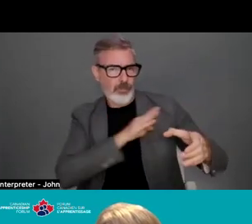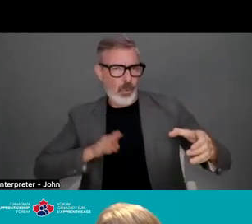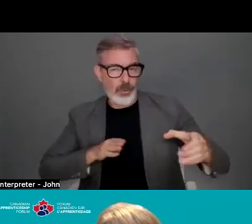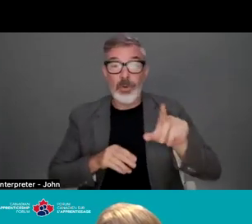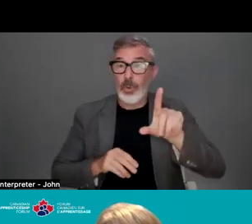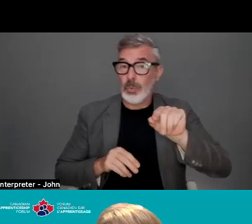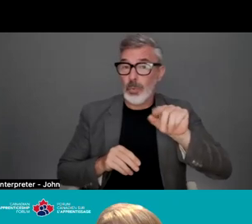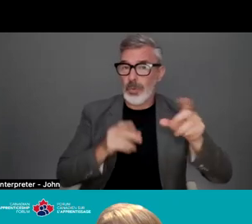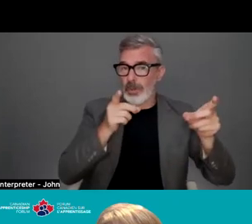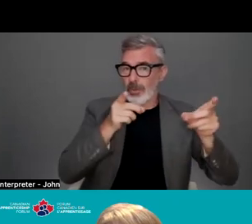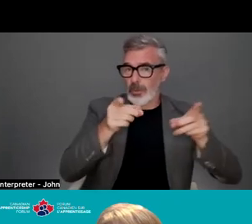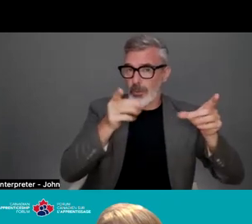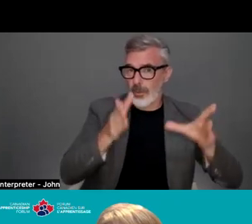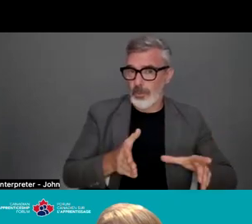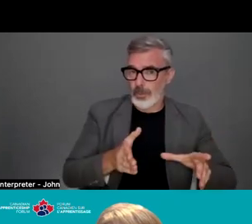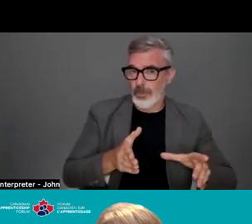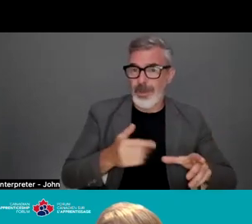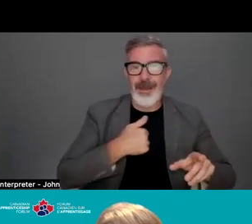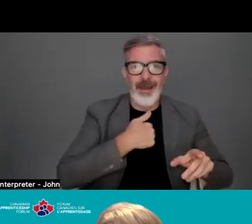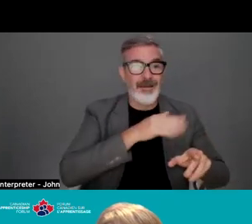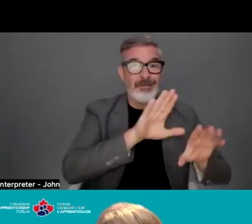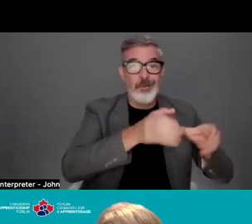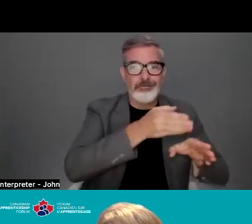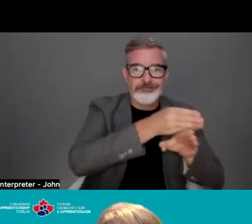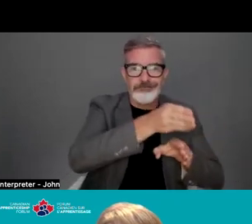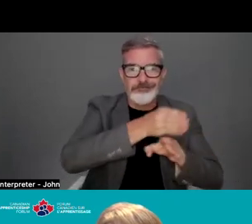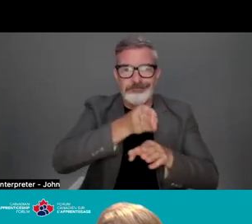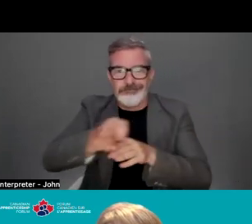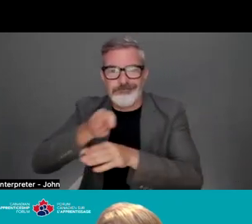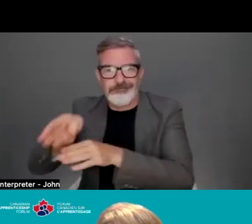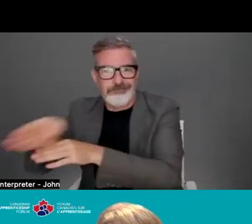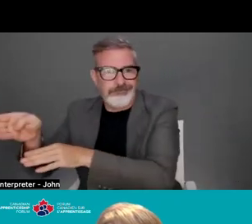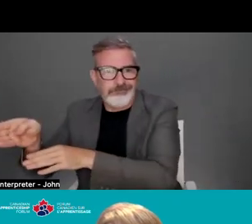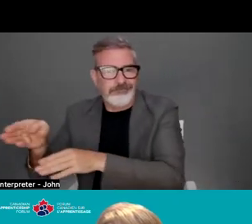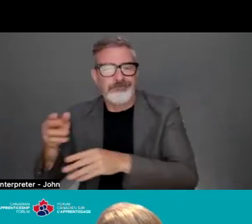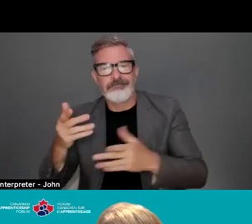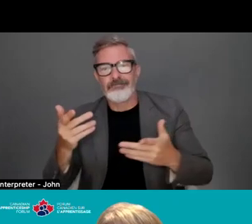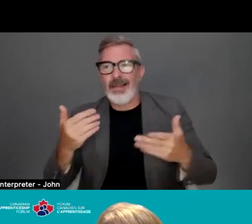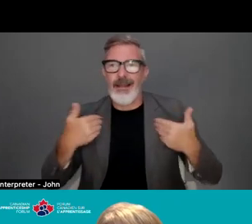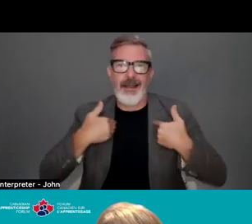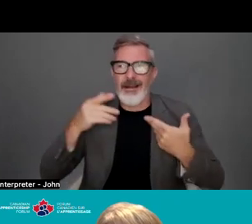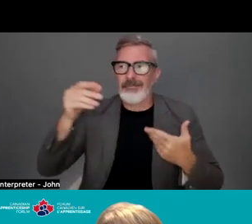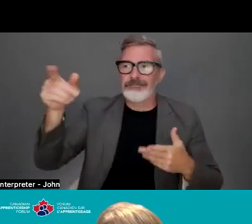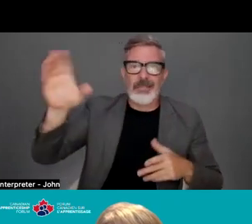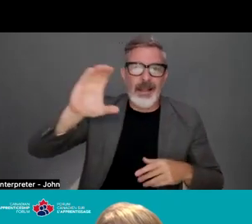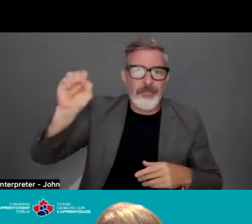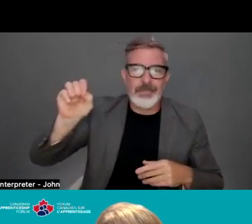in the apprenticeship community. So employers, labor,